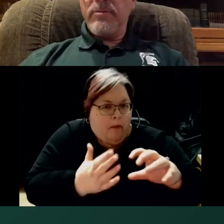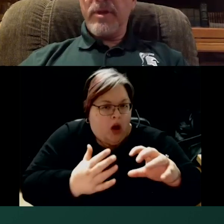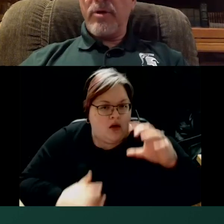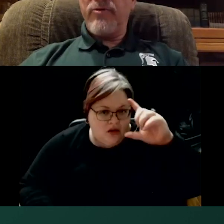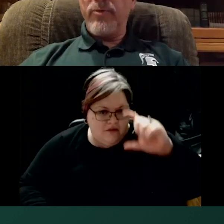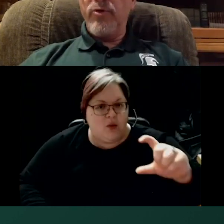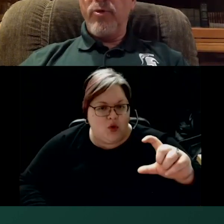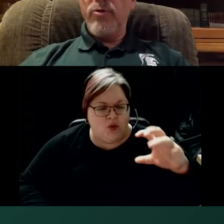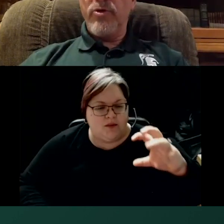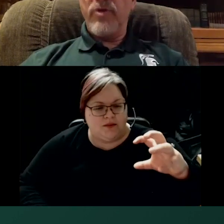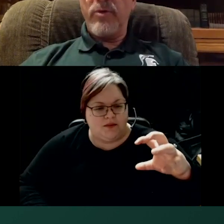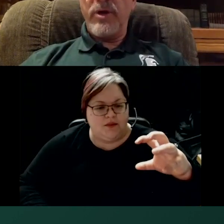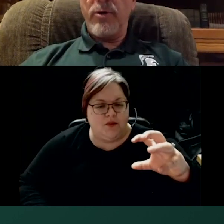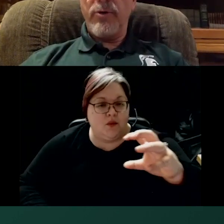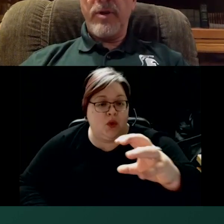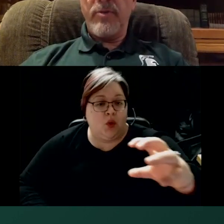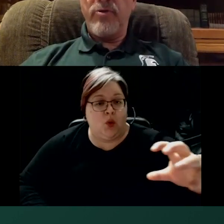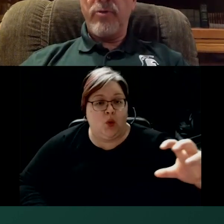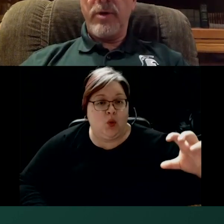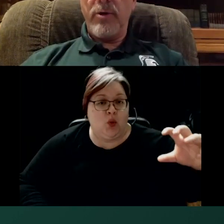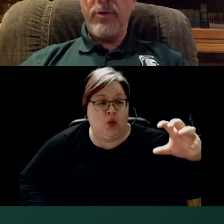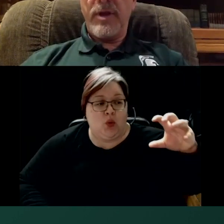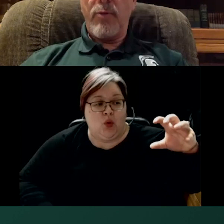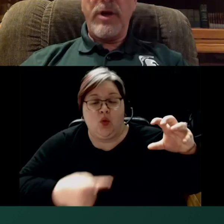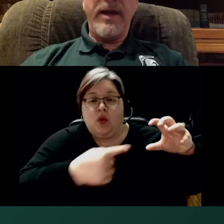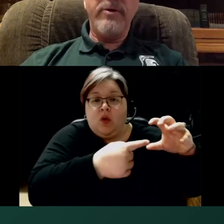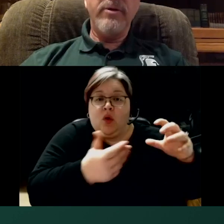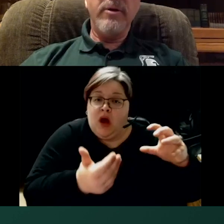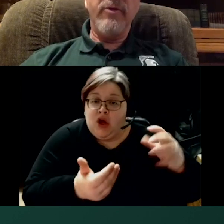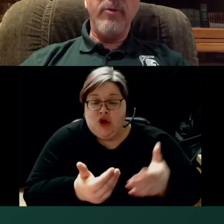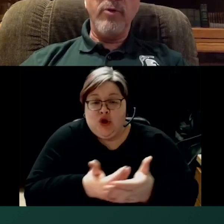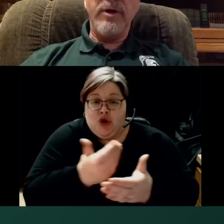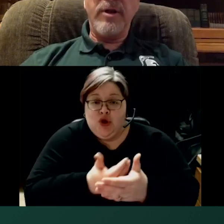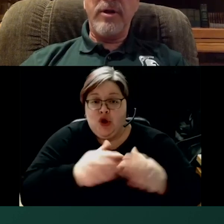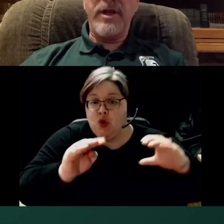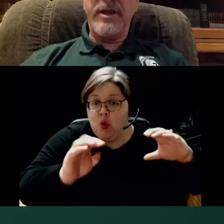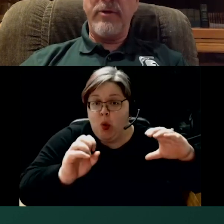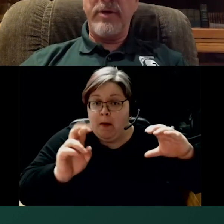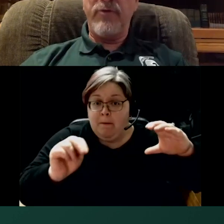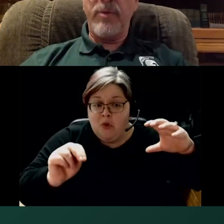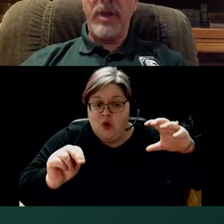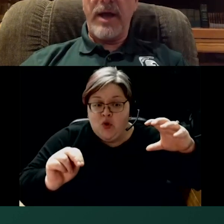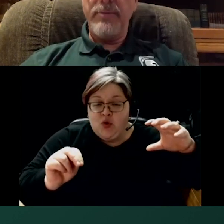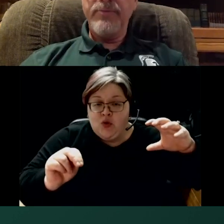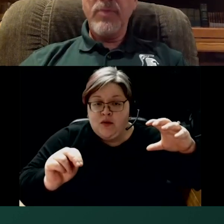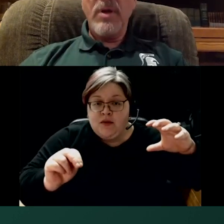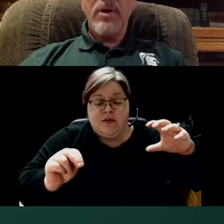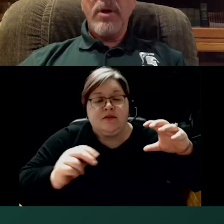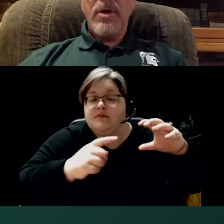phases start from new moon, which is when the Earth is at one end of the moon and the sun is at the other, and they form a